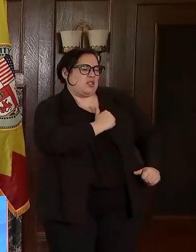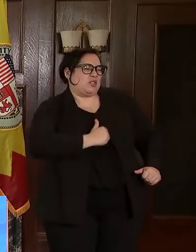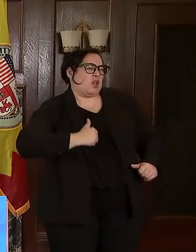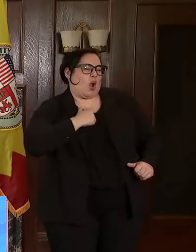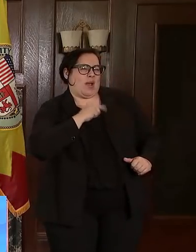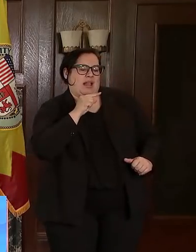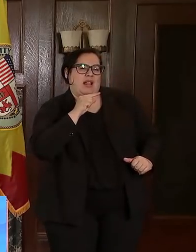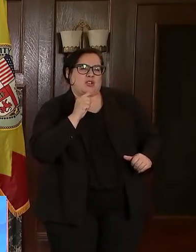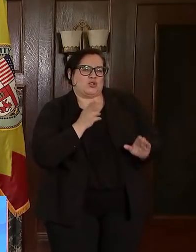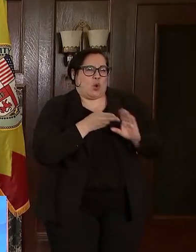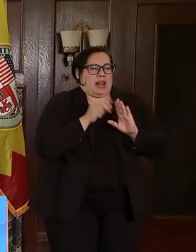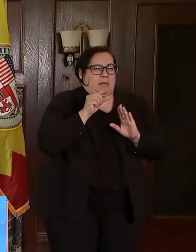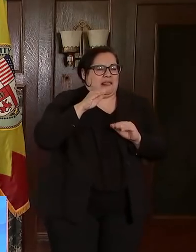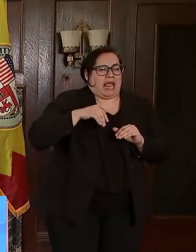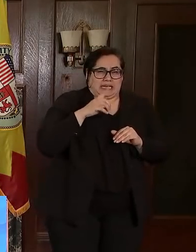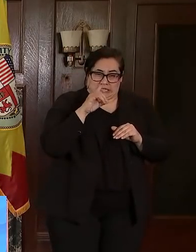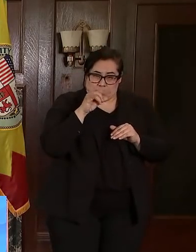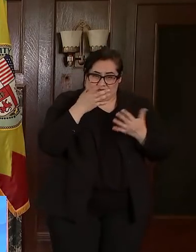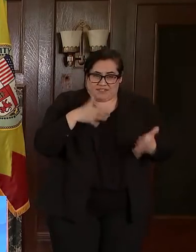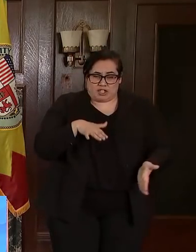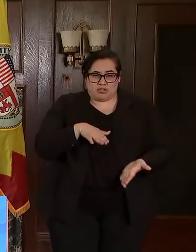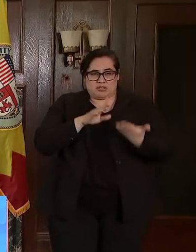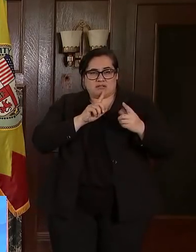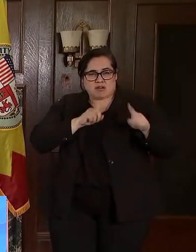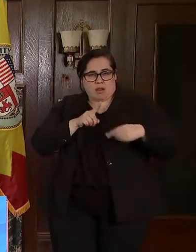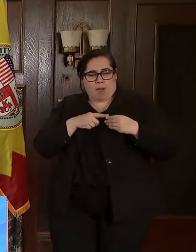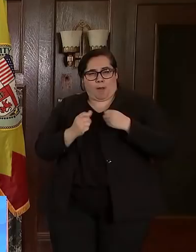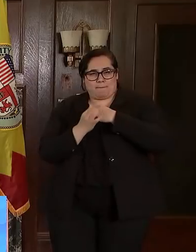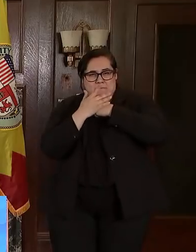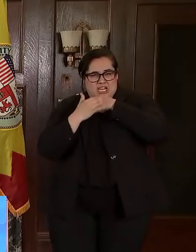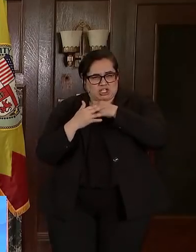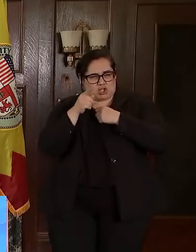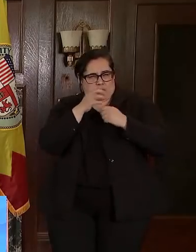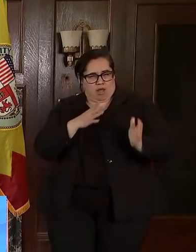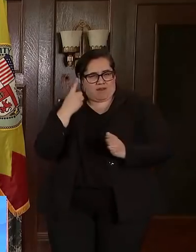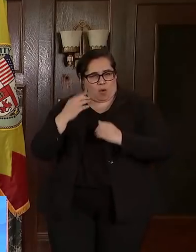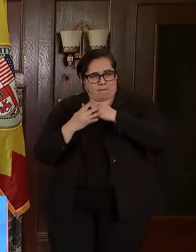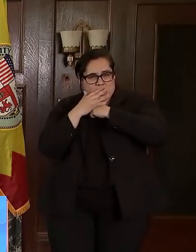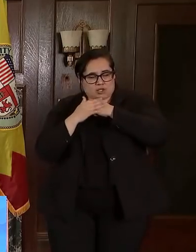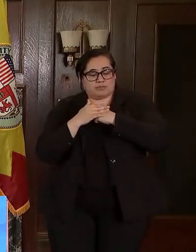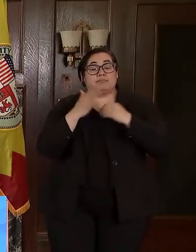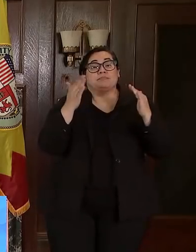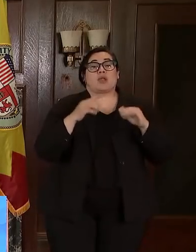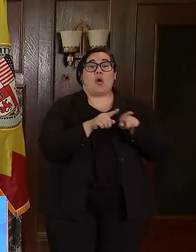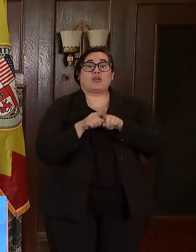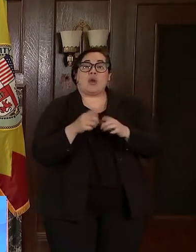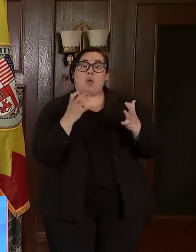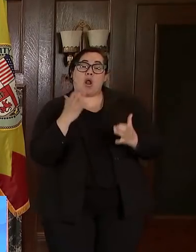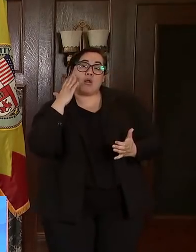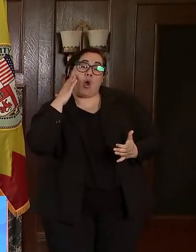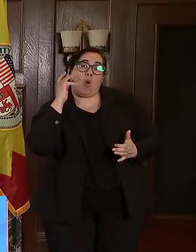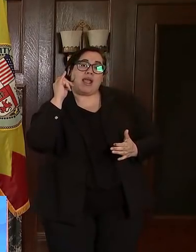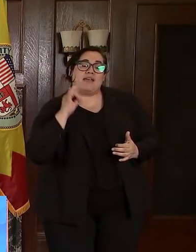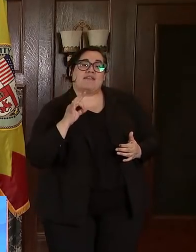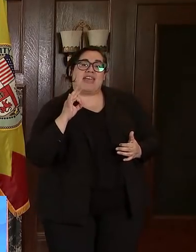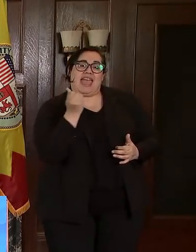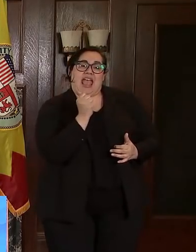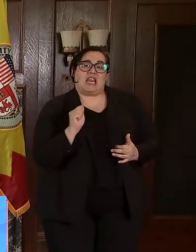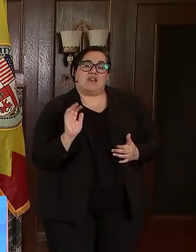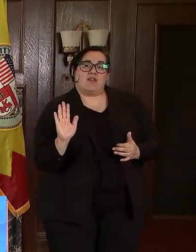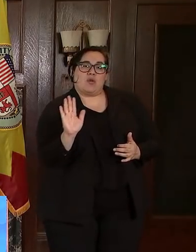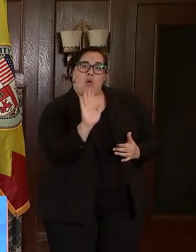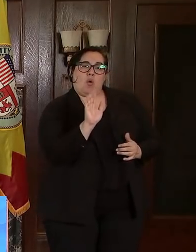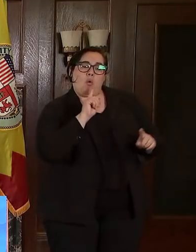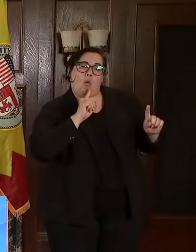little late. Did you address beaches and your plan for beaches? Also, I'm wanting to know if any of